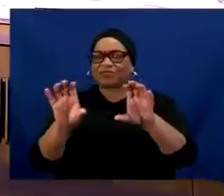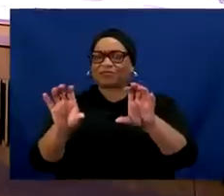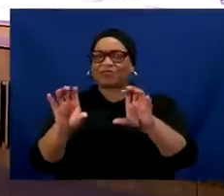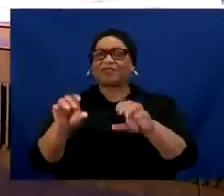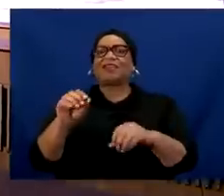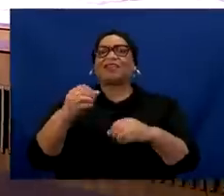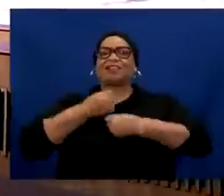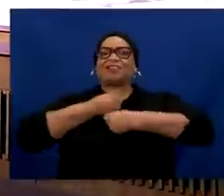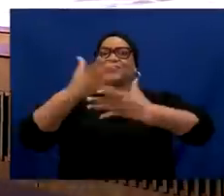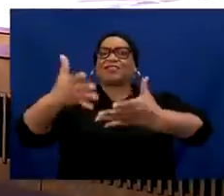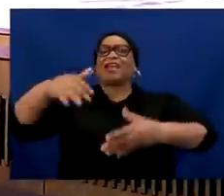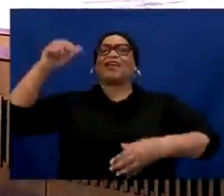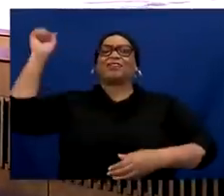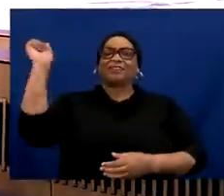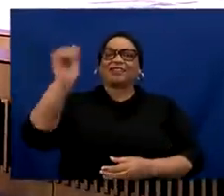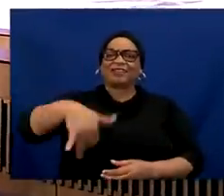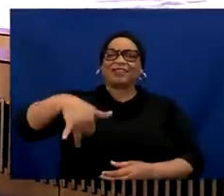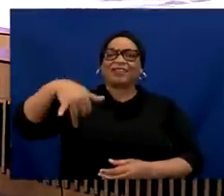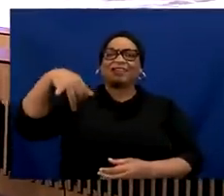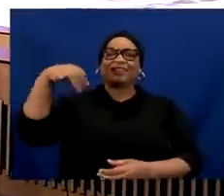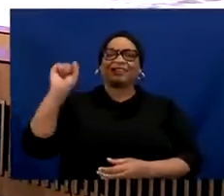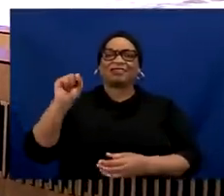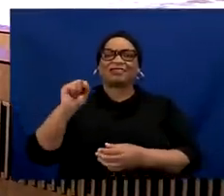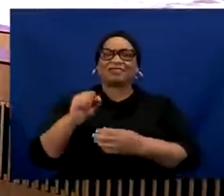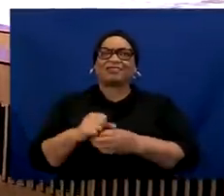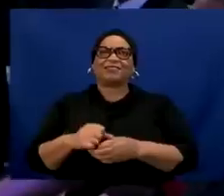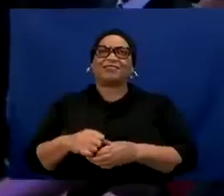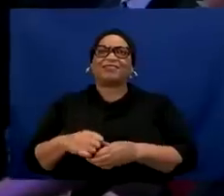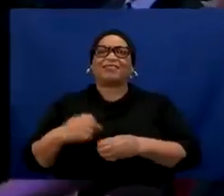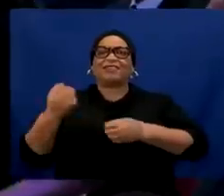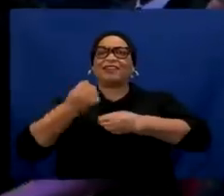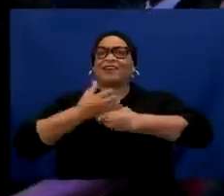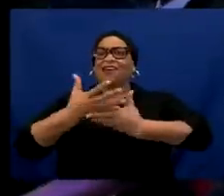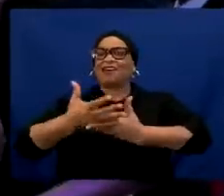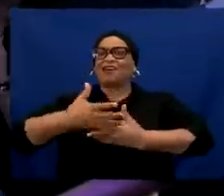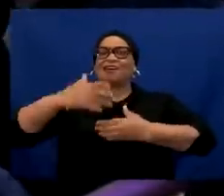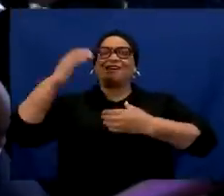yeah. Shout yeah.